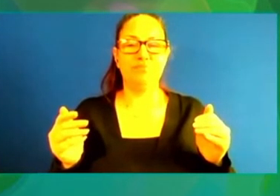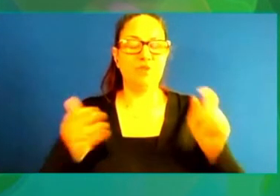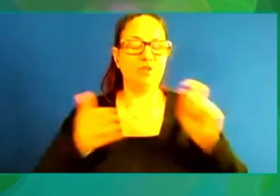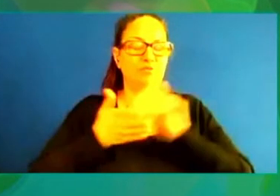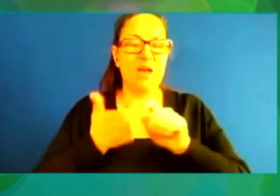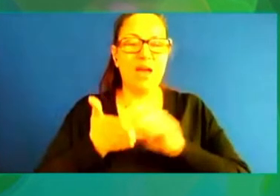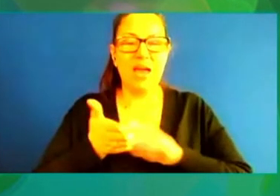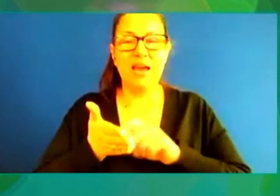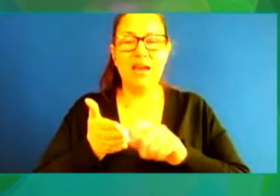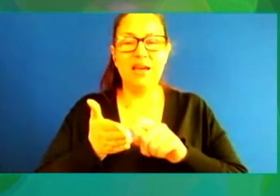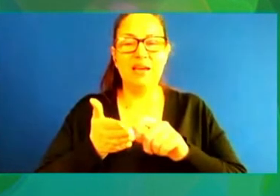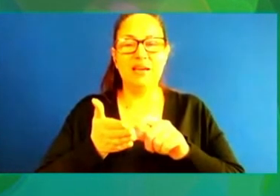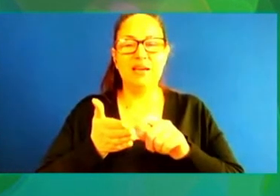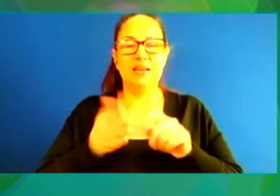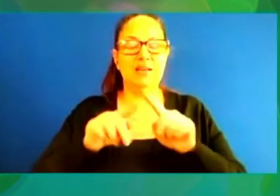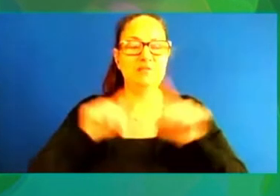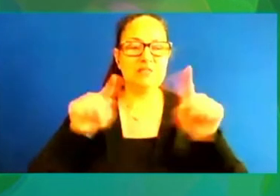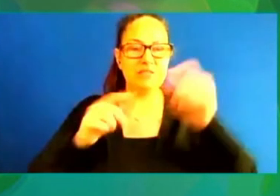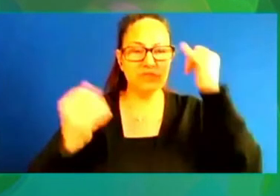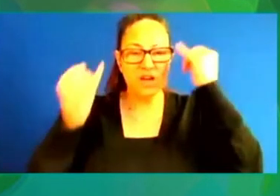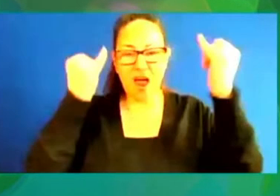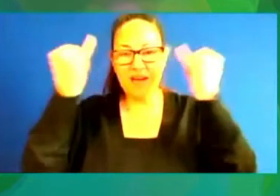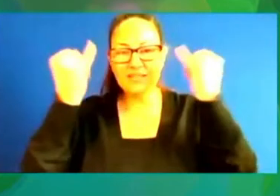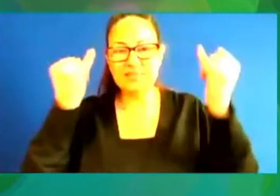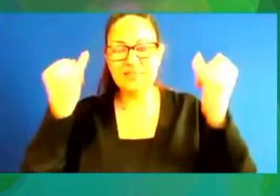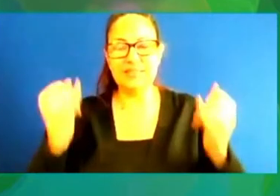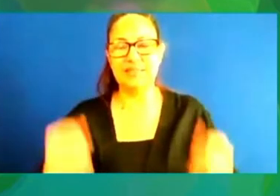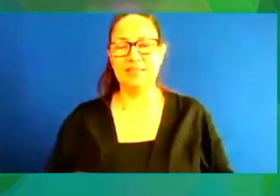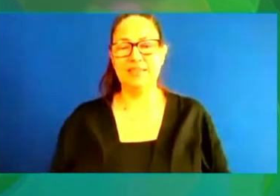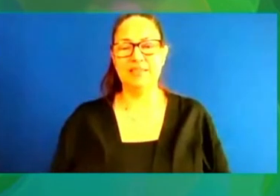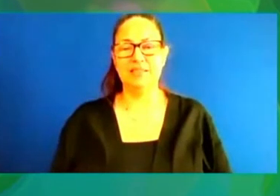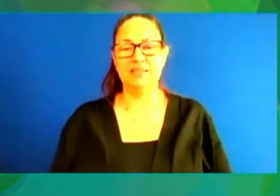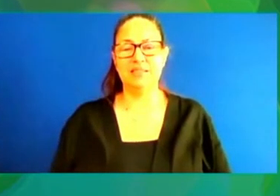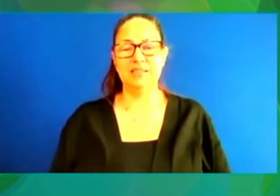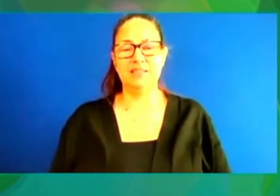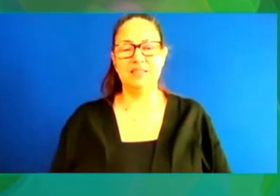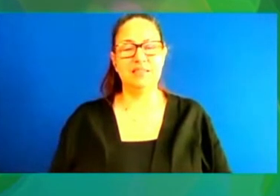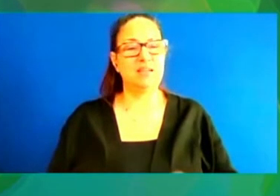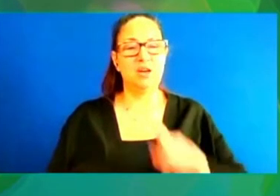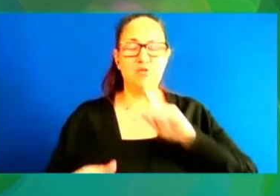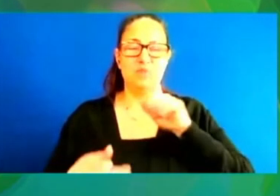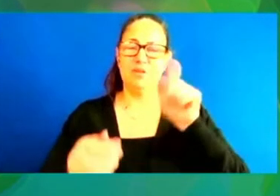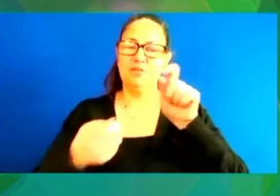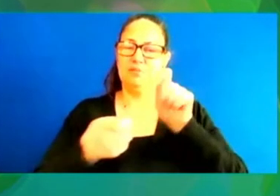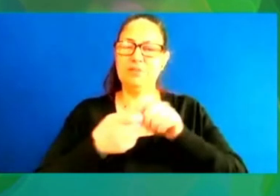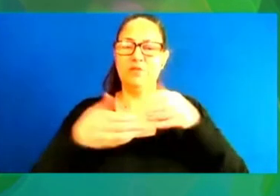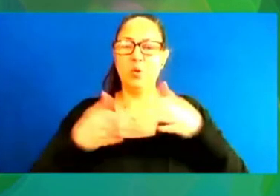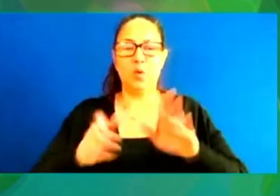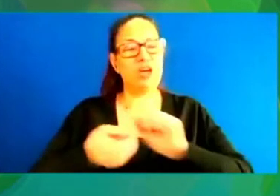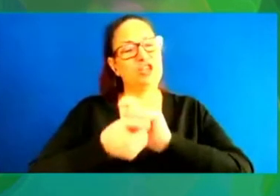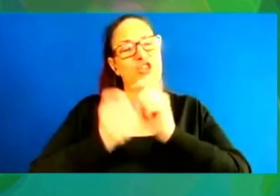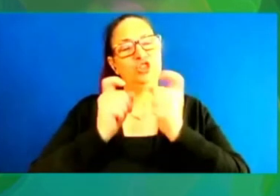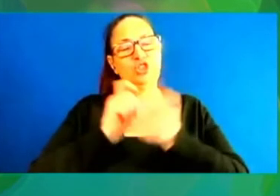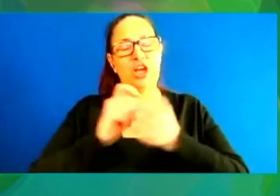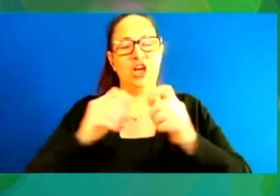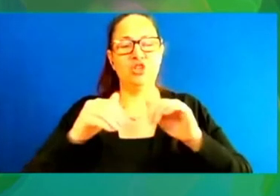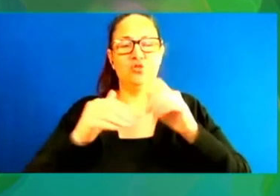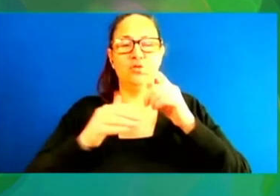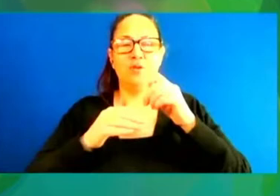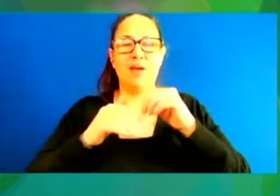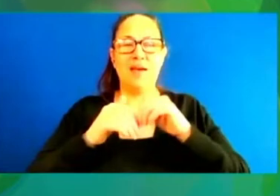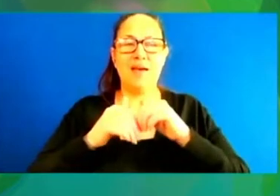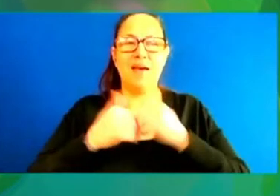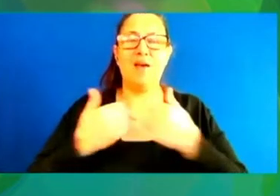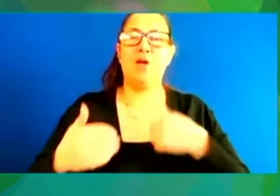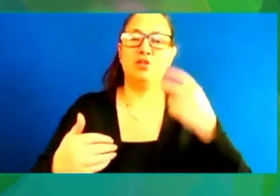writing, you know, juxtaposition of different ideas, the surreal nature of comics, in just a really fascinating way. And it really just kind of changed the way I saw what I was doing, right?